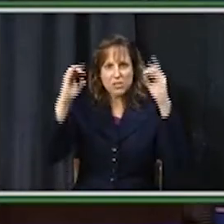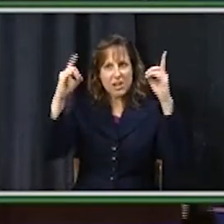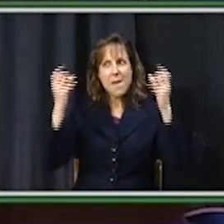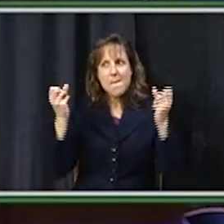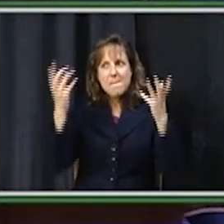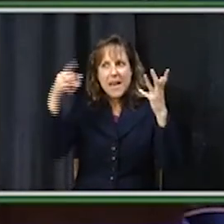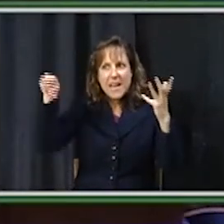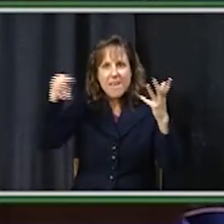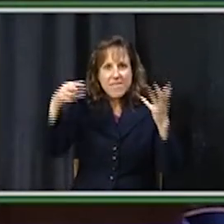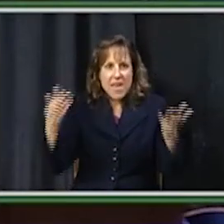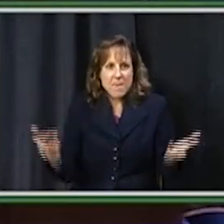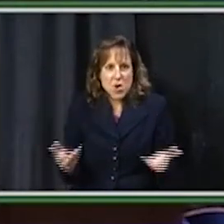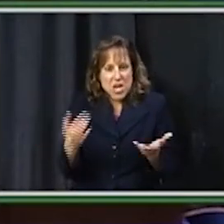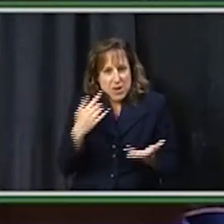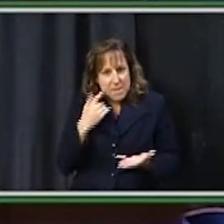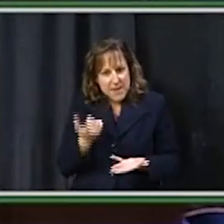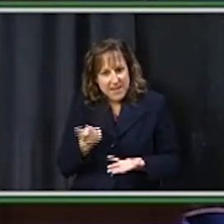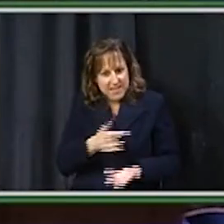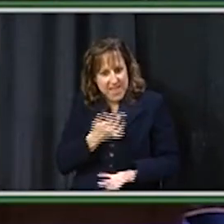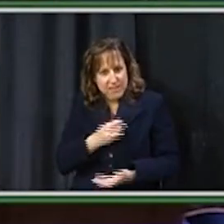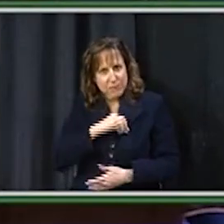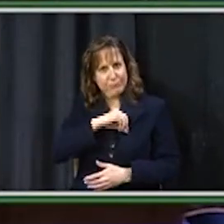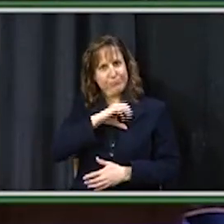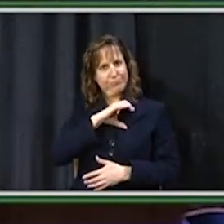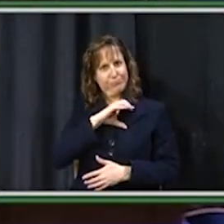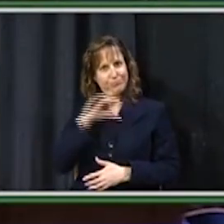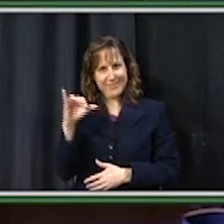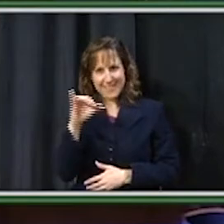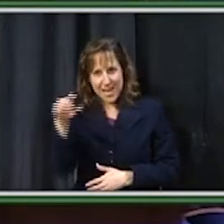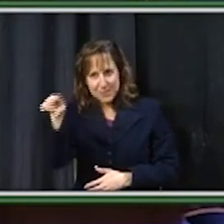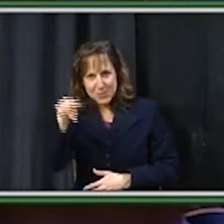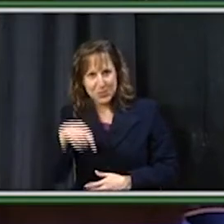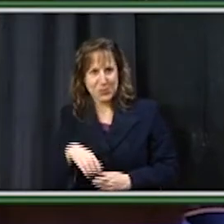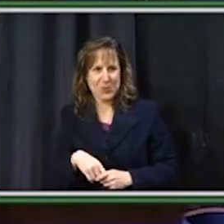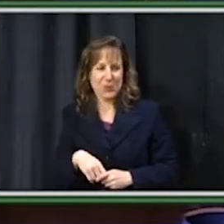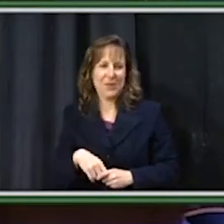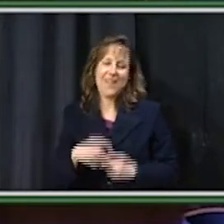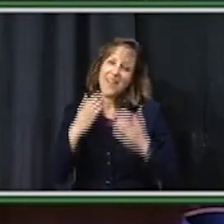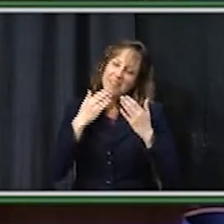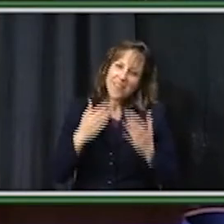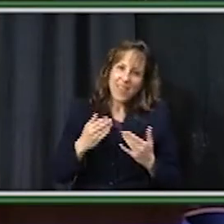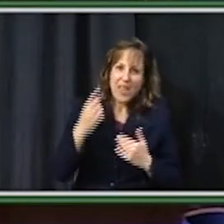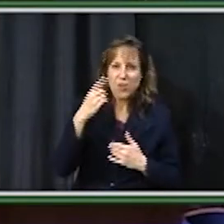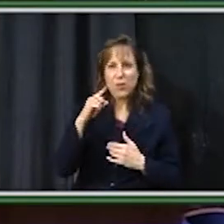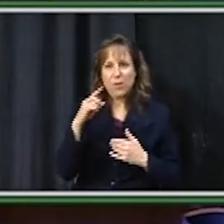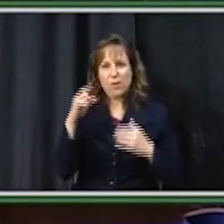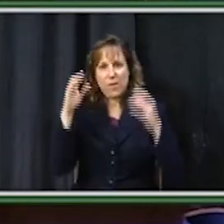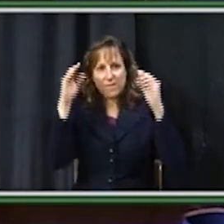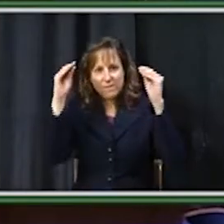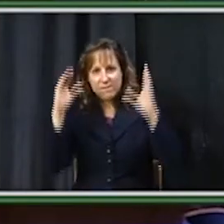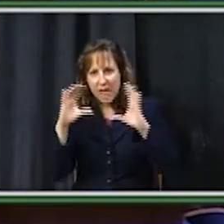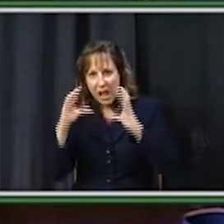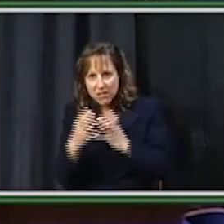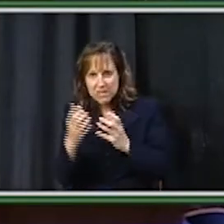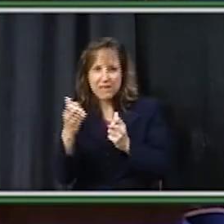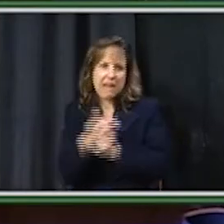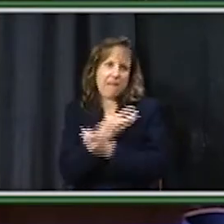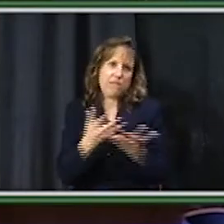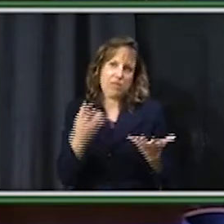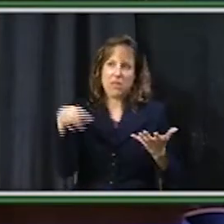here because this is a rewarding day for them as well. Thank you, faculty, for everything that you